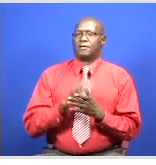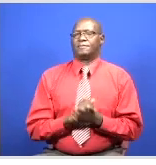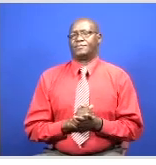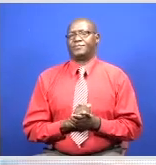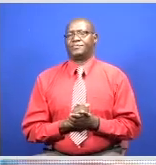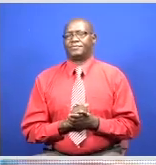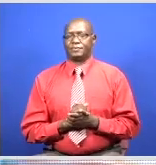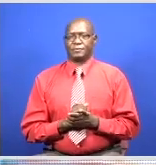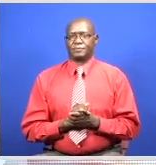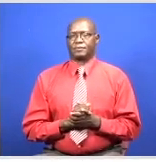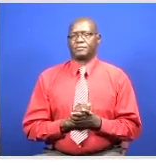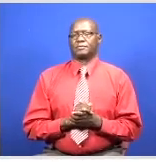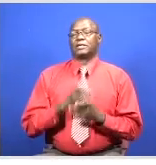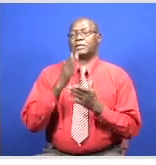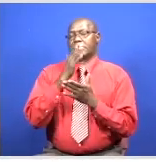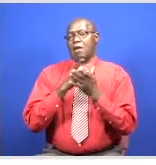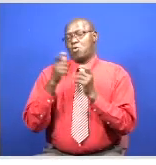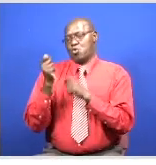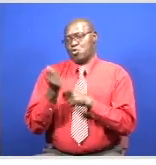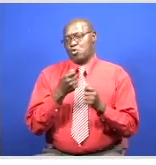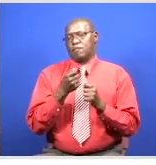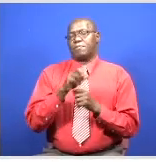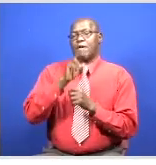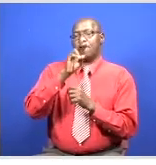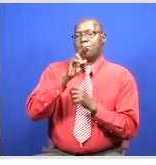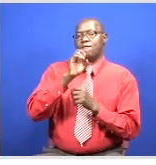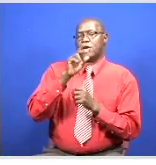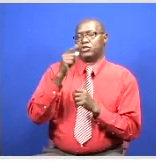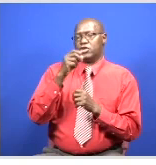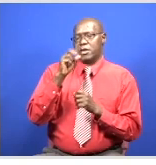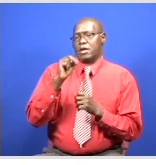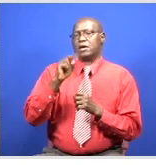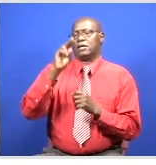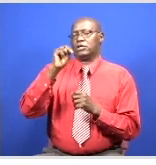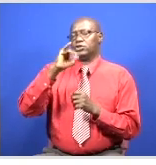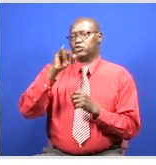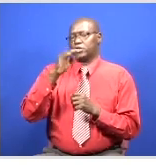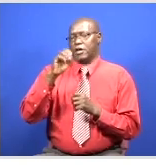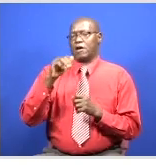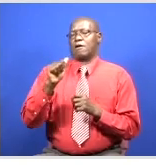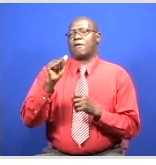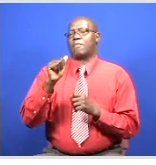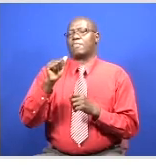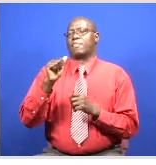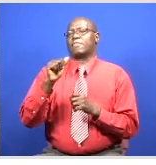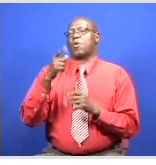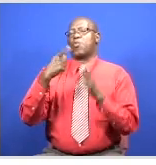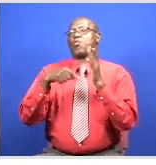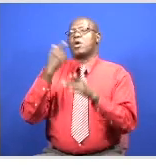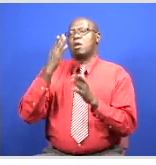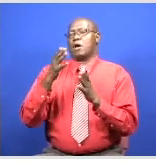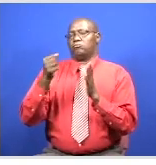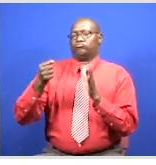And to some golf action, and Virginia Njenga was named the overall winner of the Lady Captain's Prize Golf Tournament at the